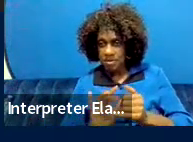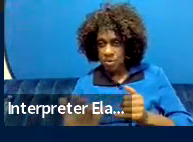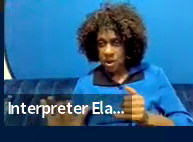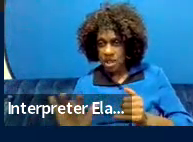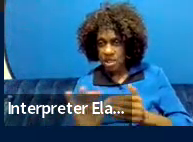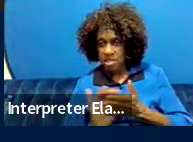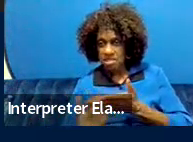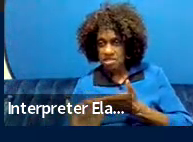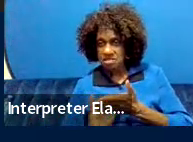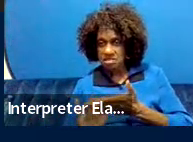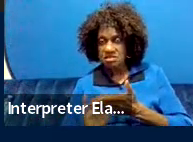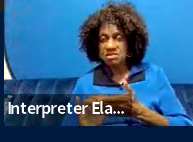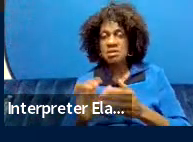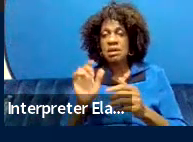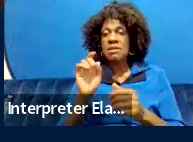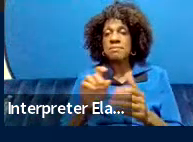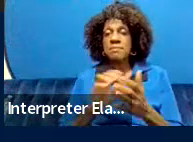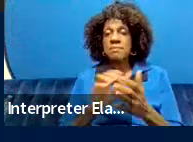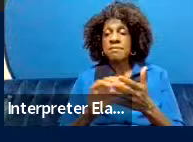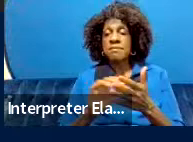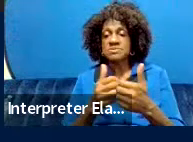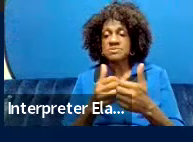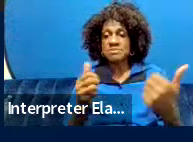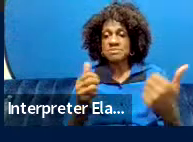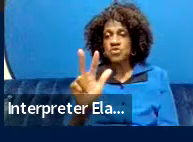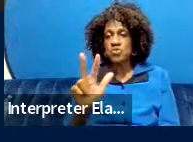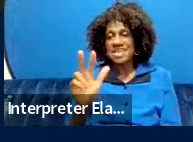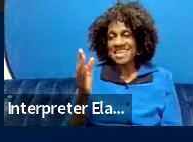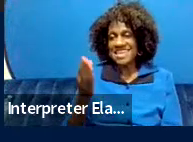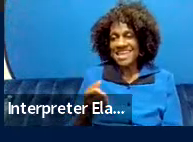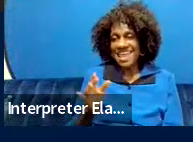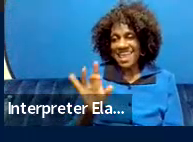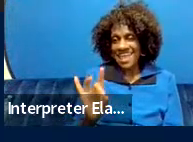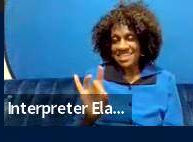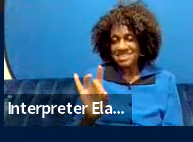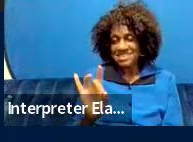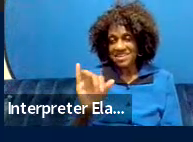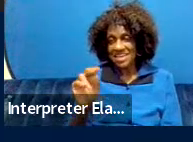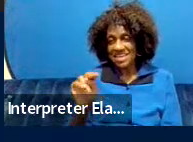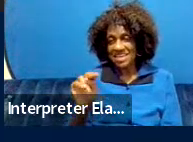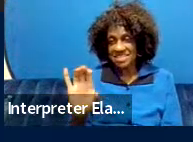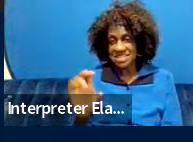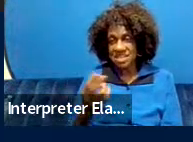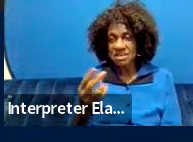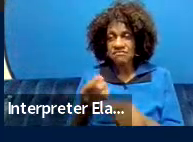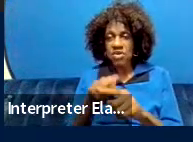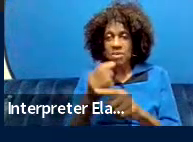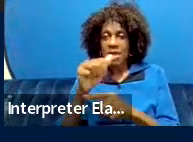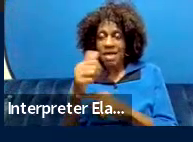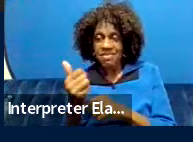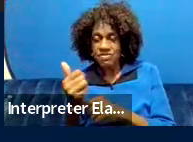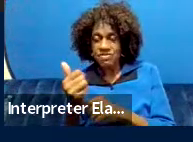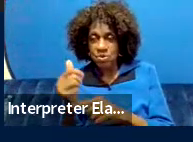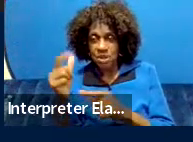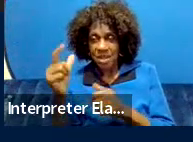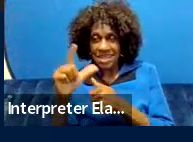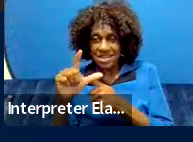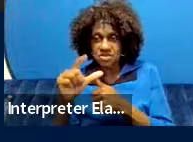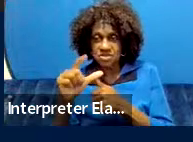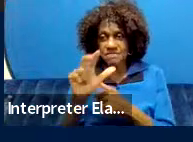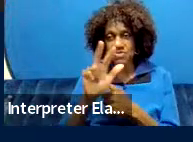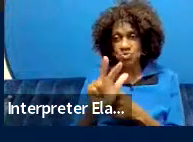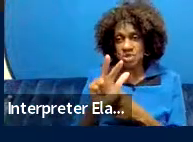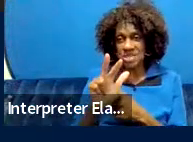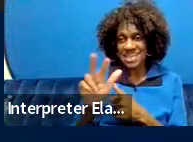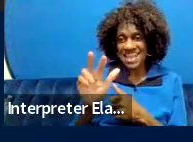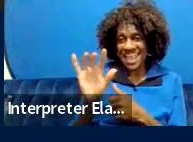Braille must be separated 3/8 of an inch minimum from any other tactile characters and 3/8 of an inch